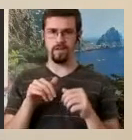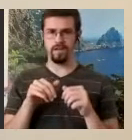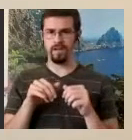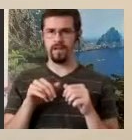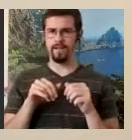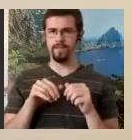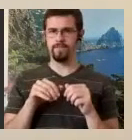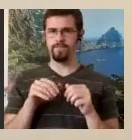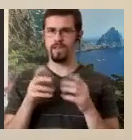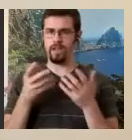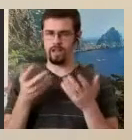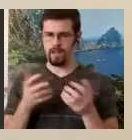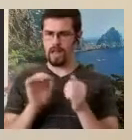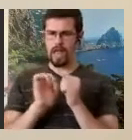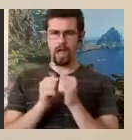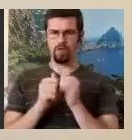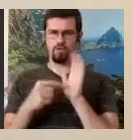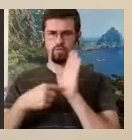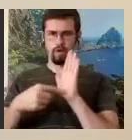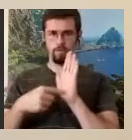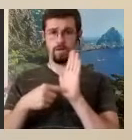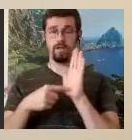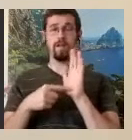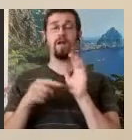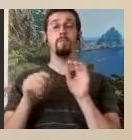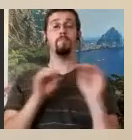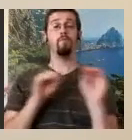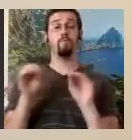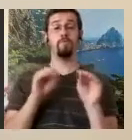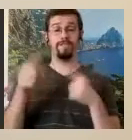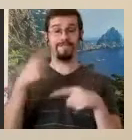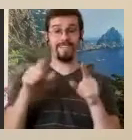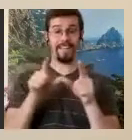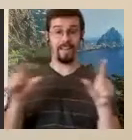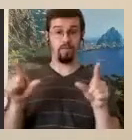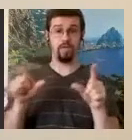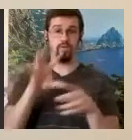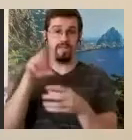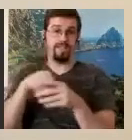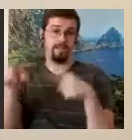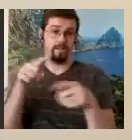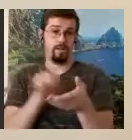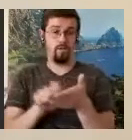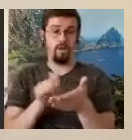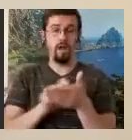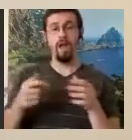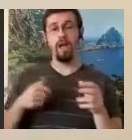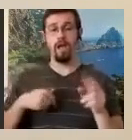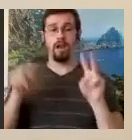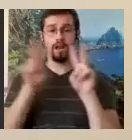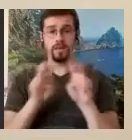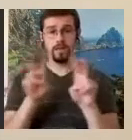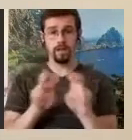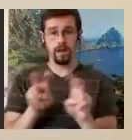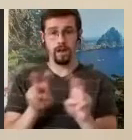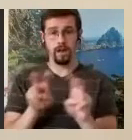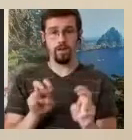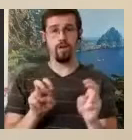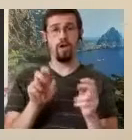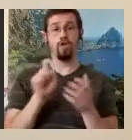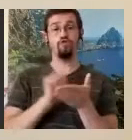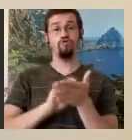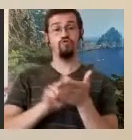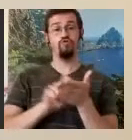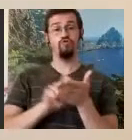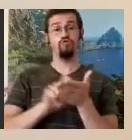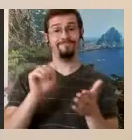Maltese Sign Language using SignWriting. And I actually analyzed written texts in the Literature